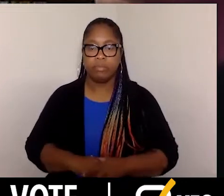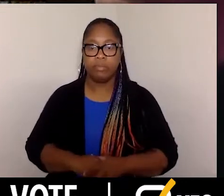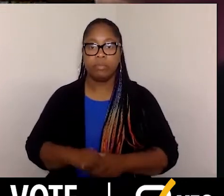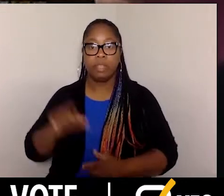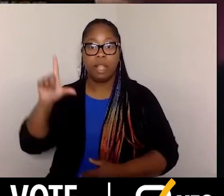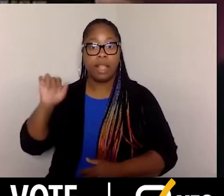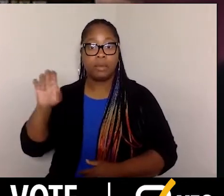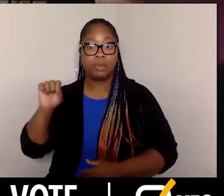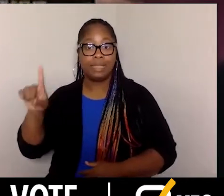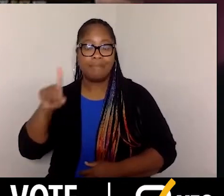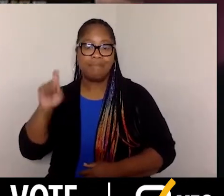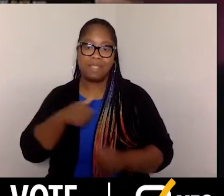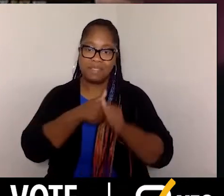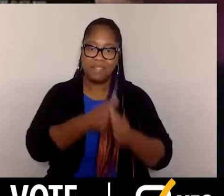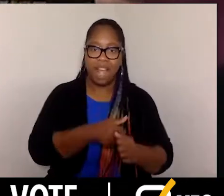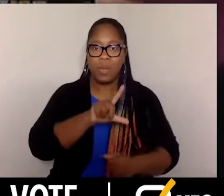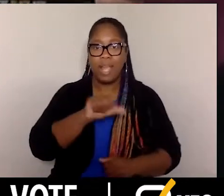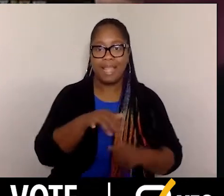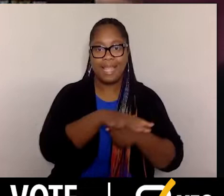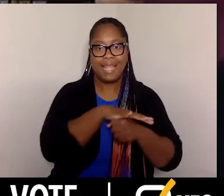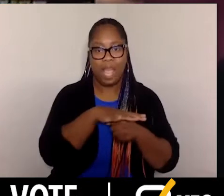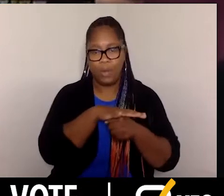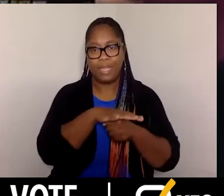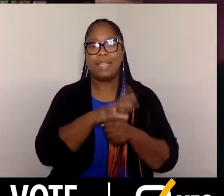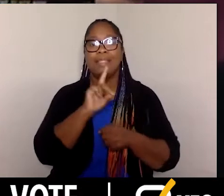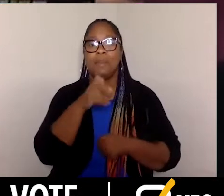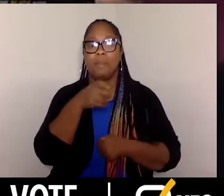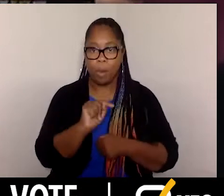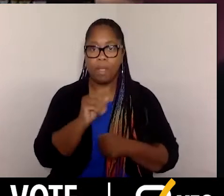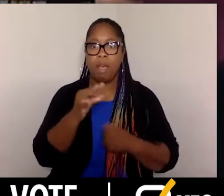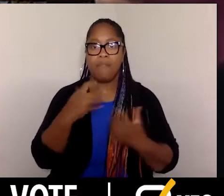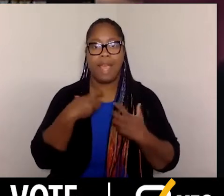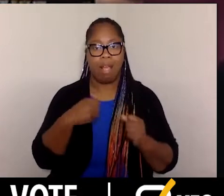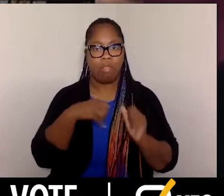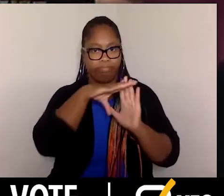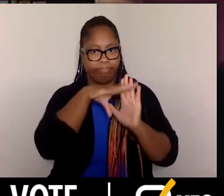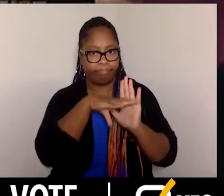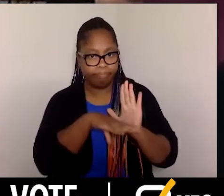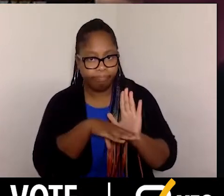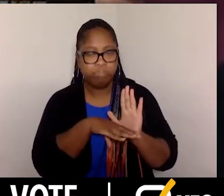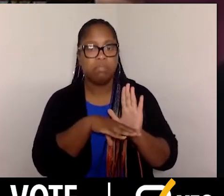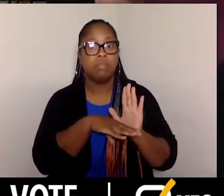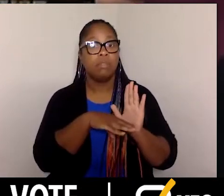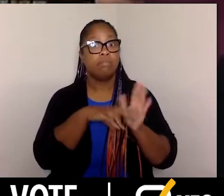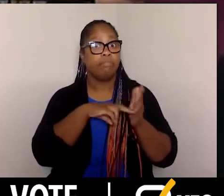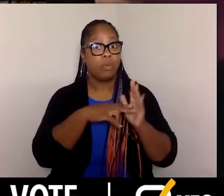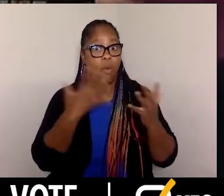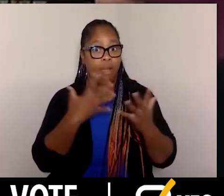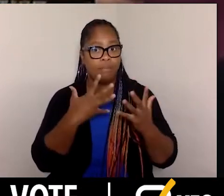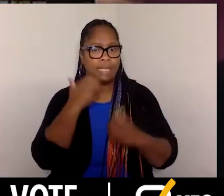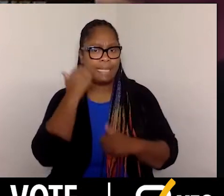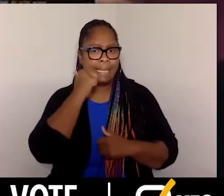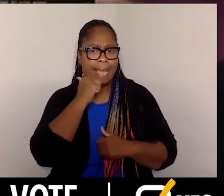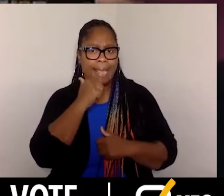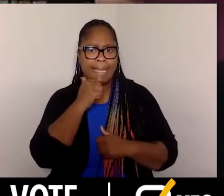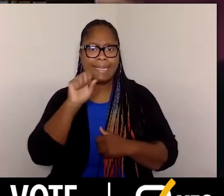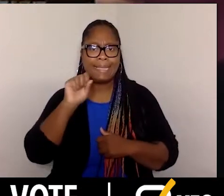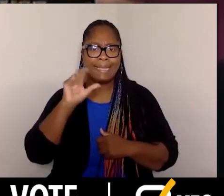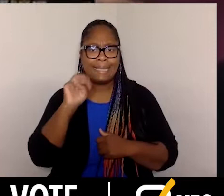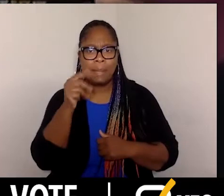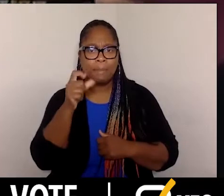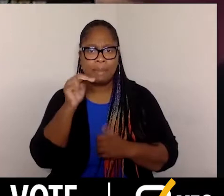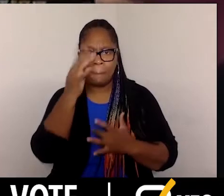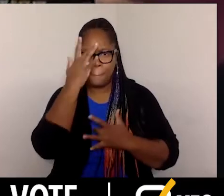County Department of Health protocols, including daily symptom screening, physical distancing of